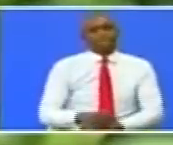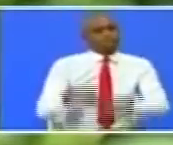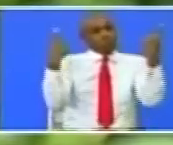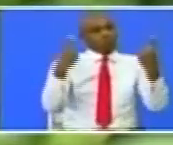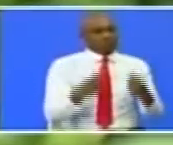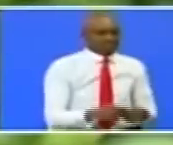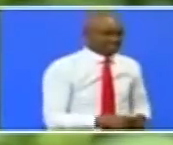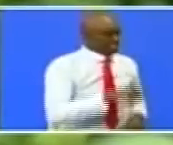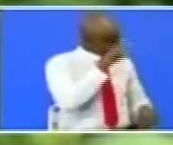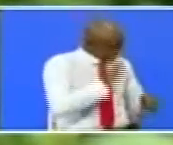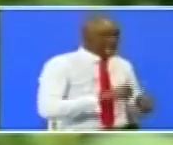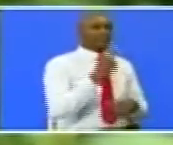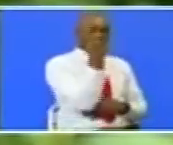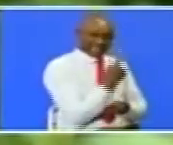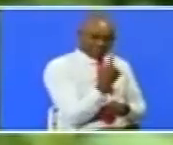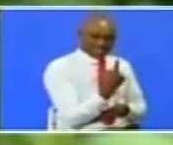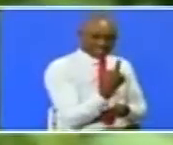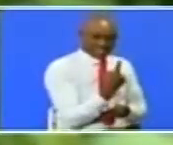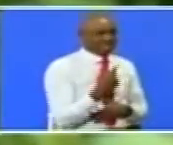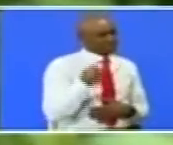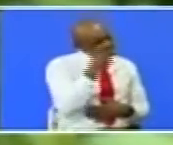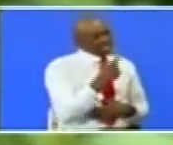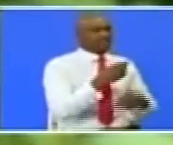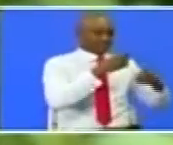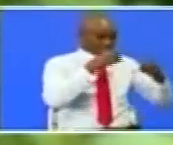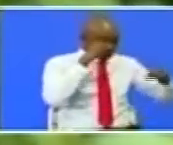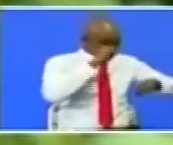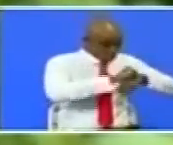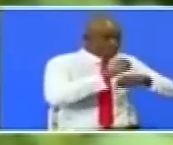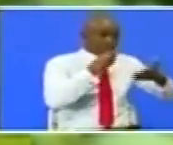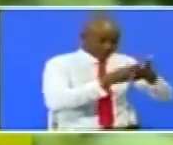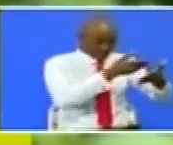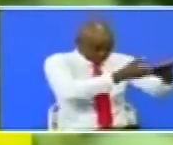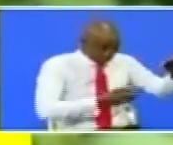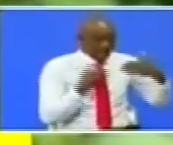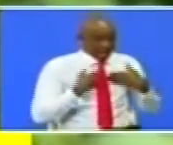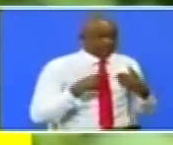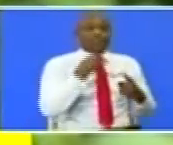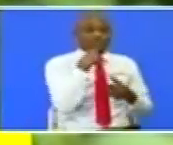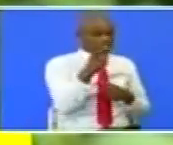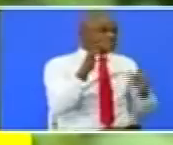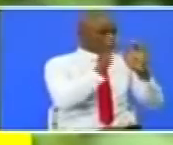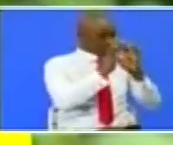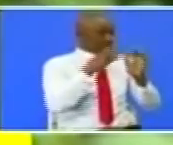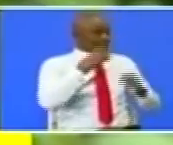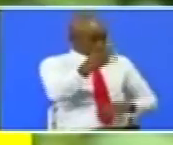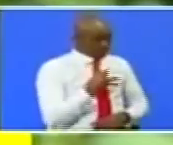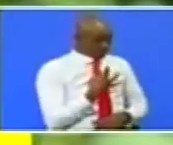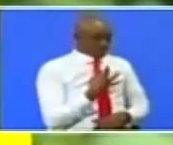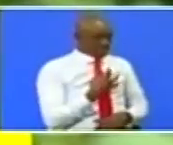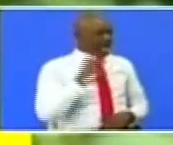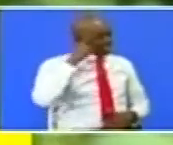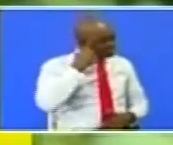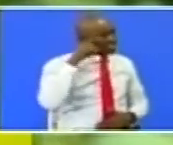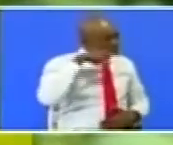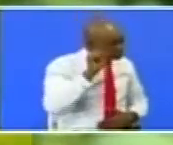Come January, I had misplaced the fee structure, so I asked them to email me again urgently. I think they